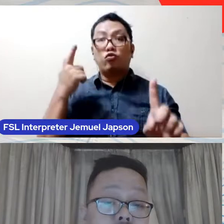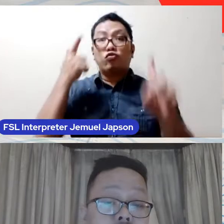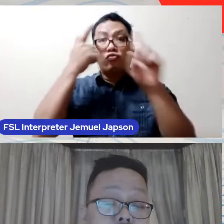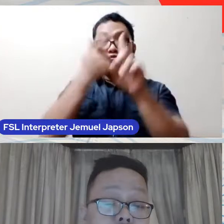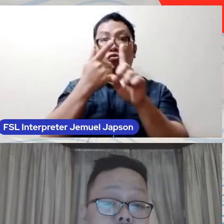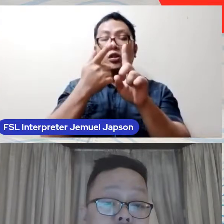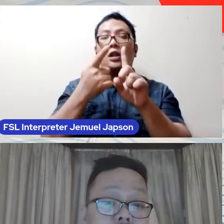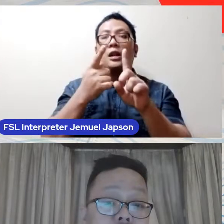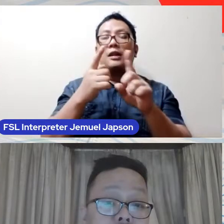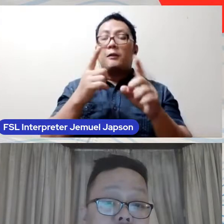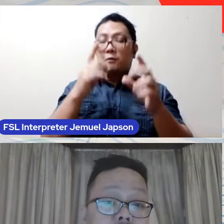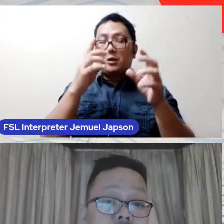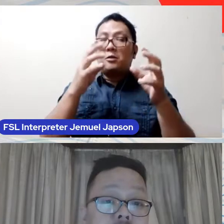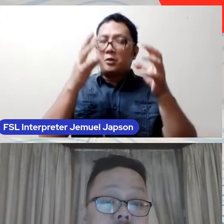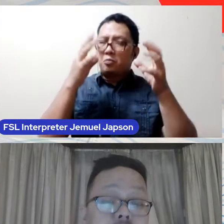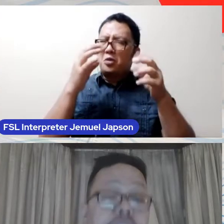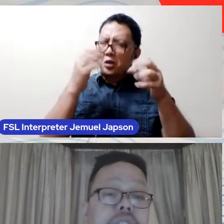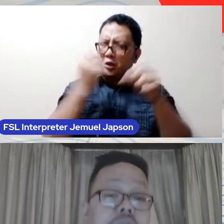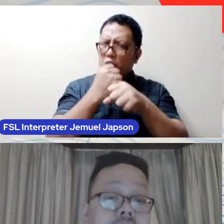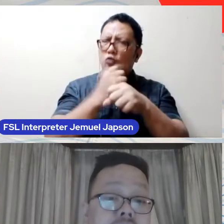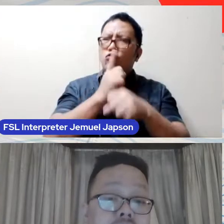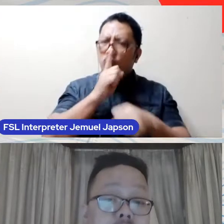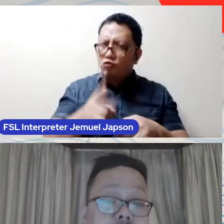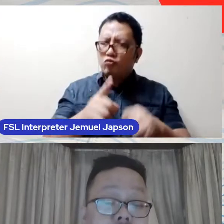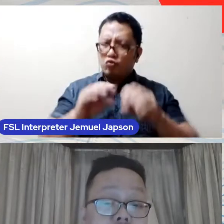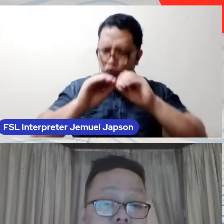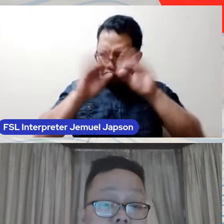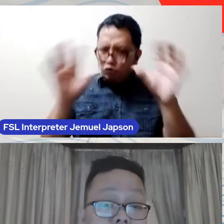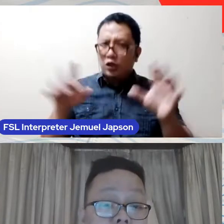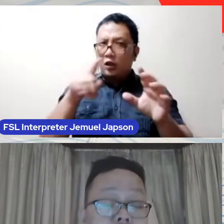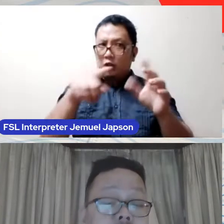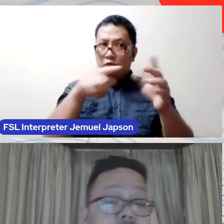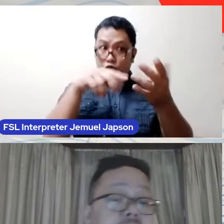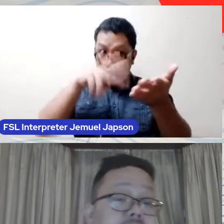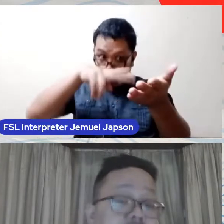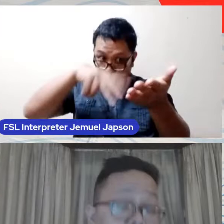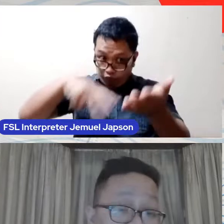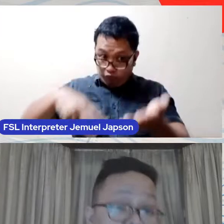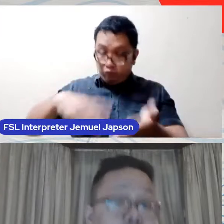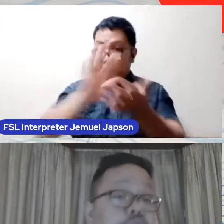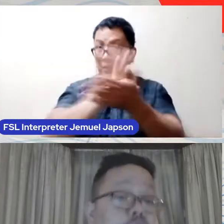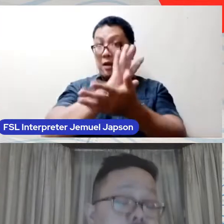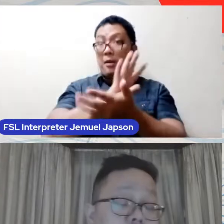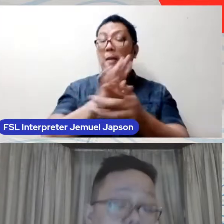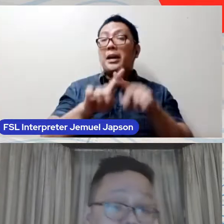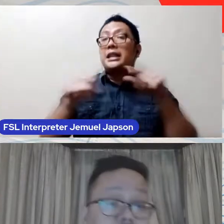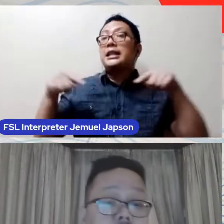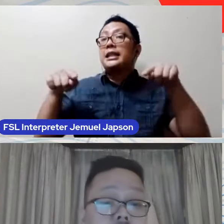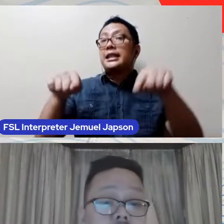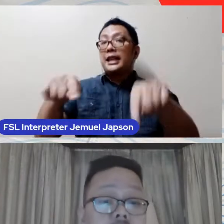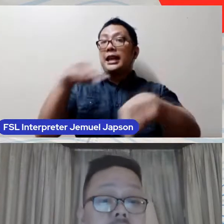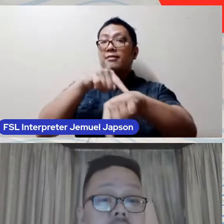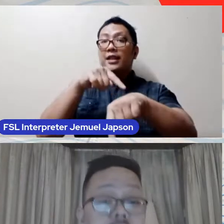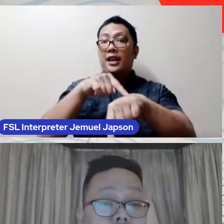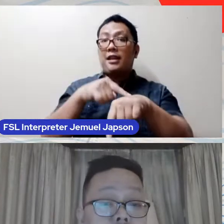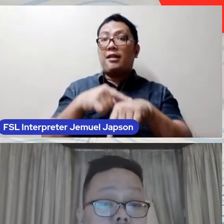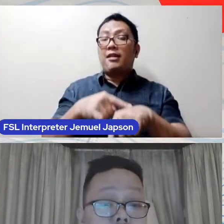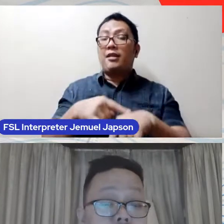to determine whether the machines recognize these marks accurately. But at the same time, you could also say